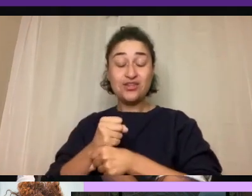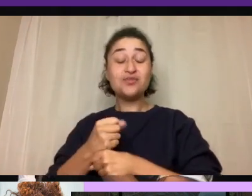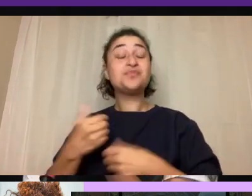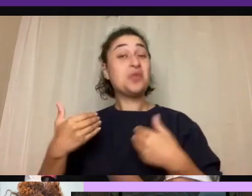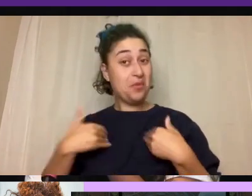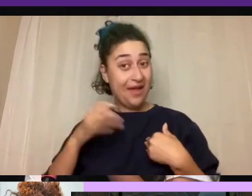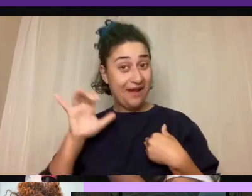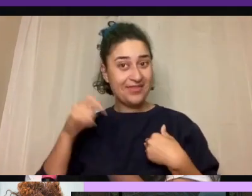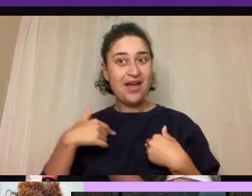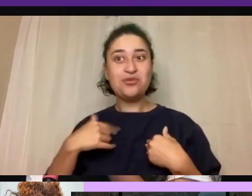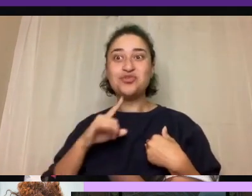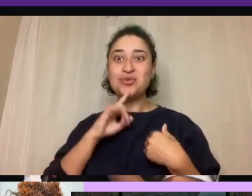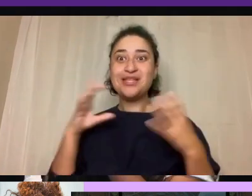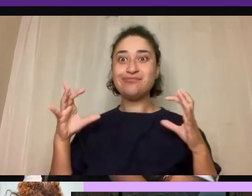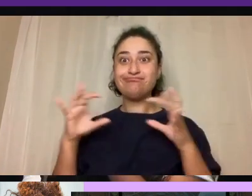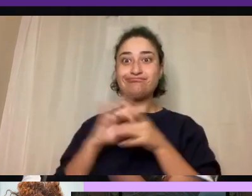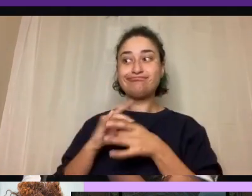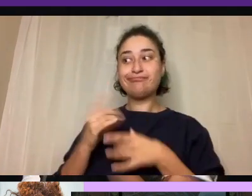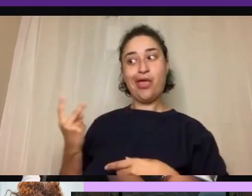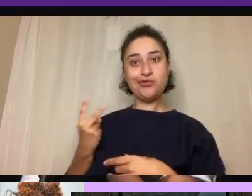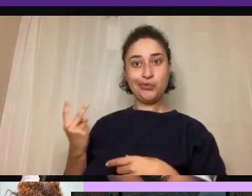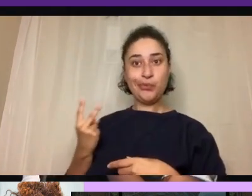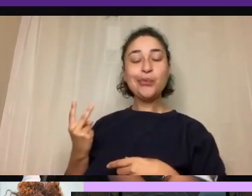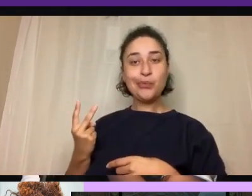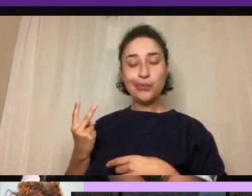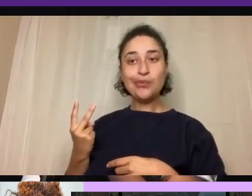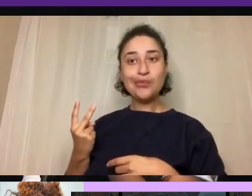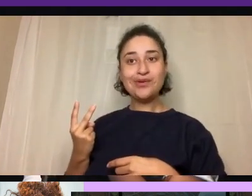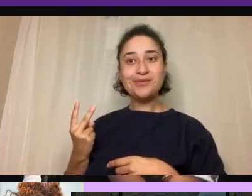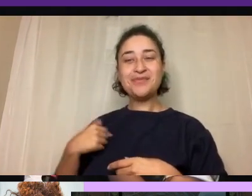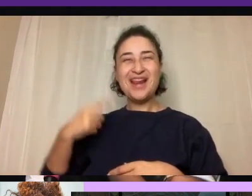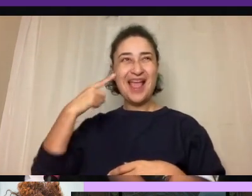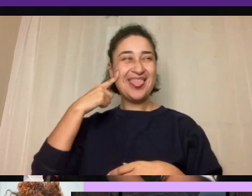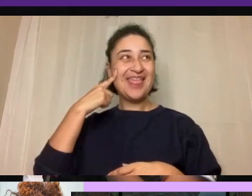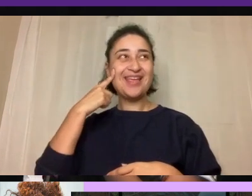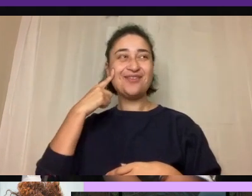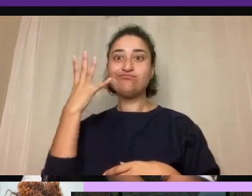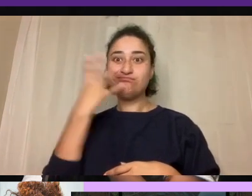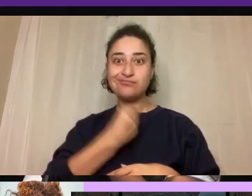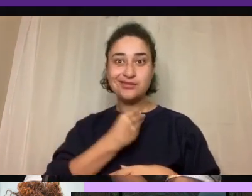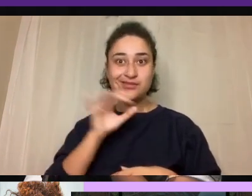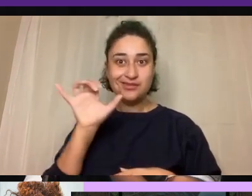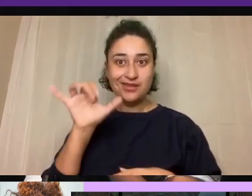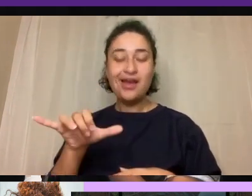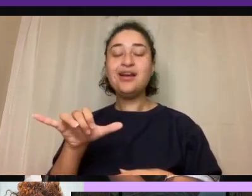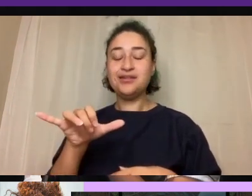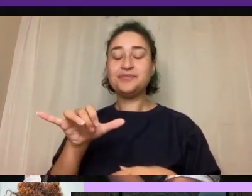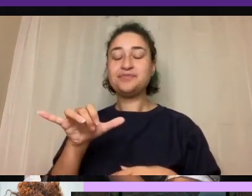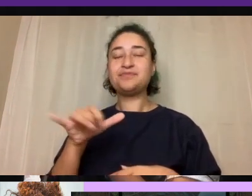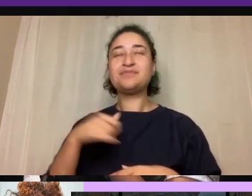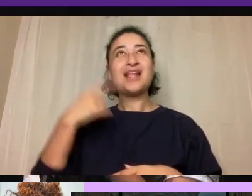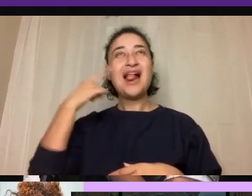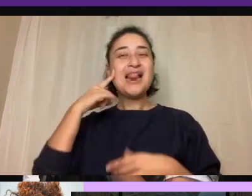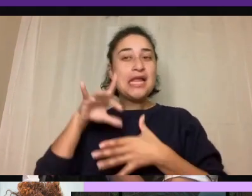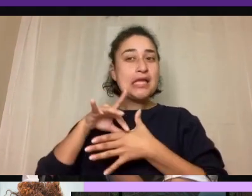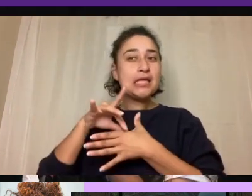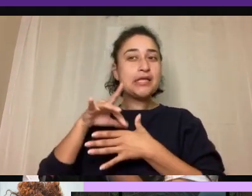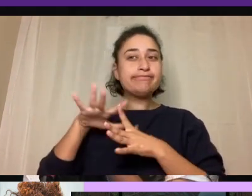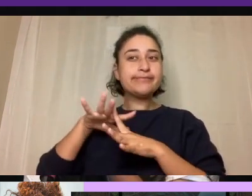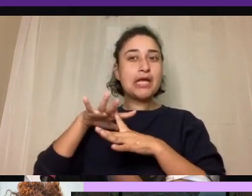together, right? And it's, well, I think what's been beautiful is that within the context of the